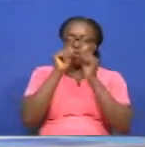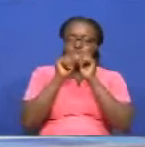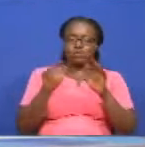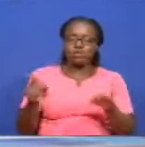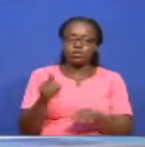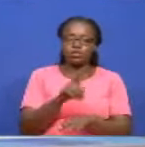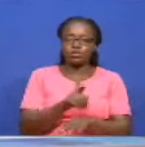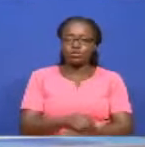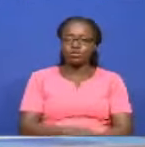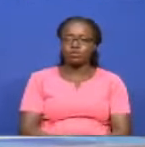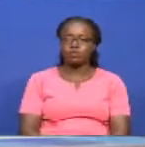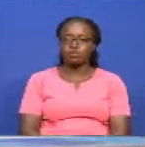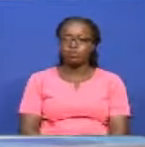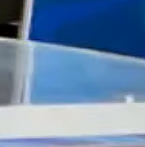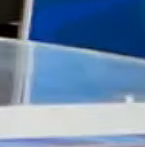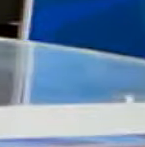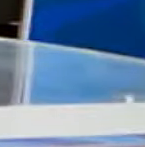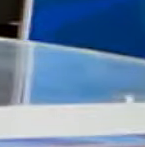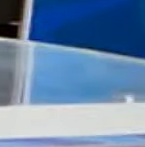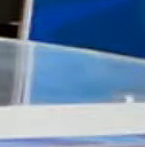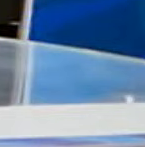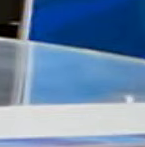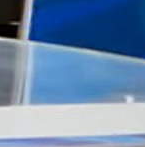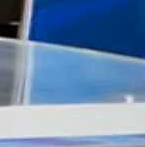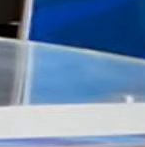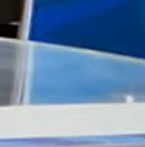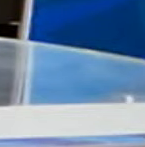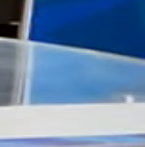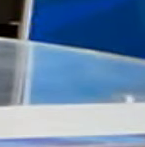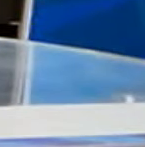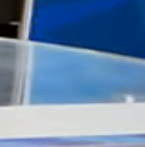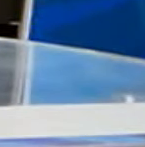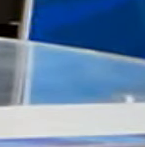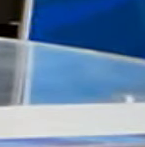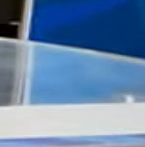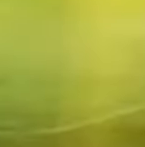Thank you.